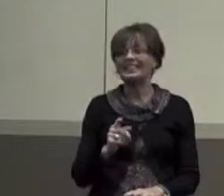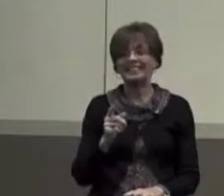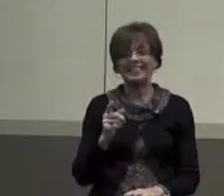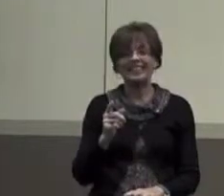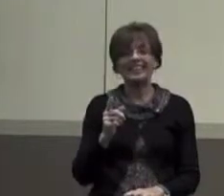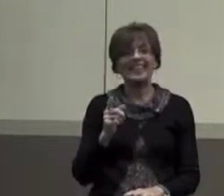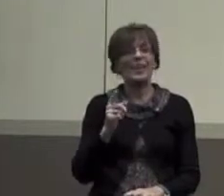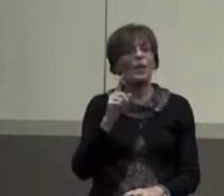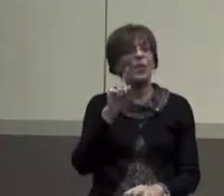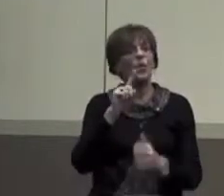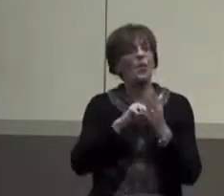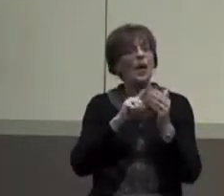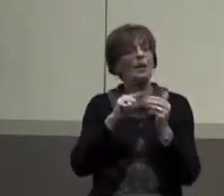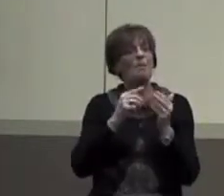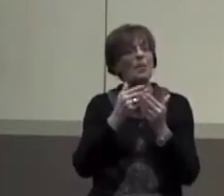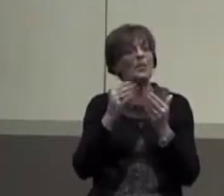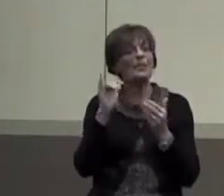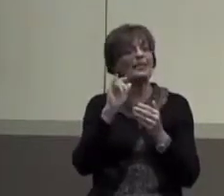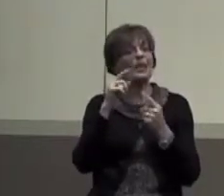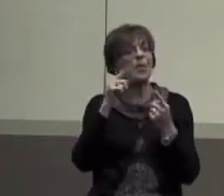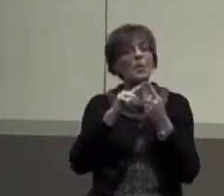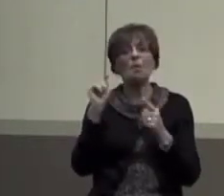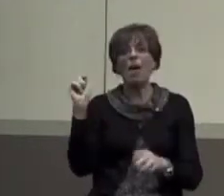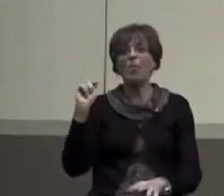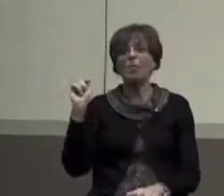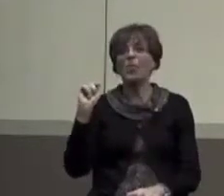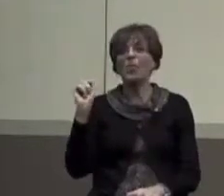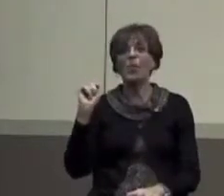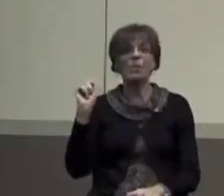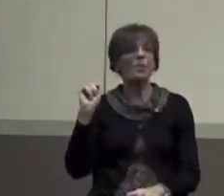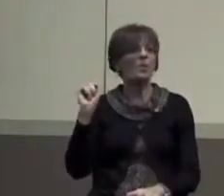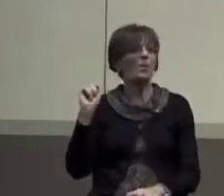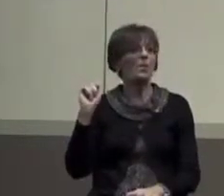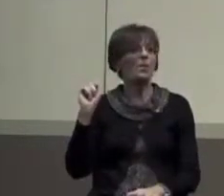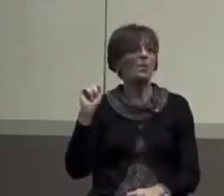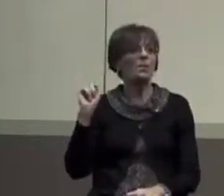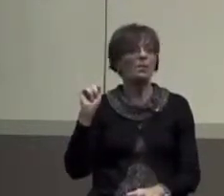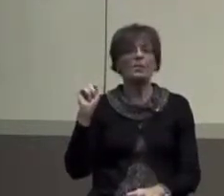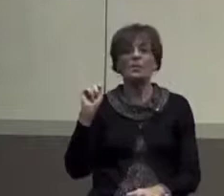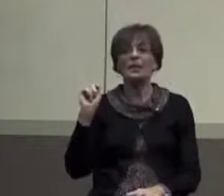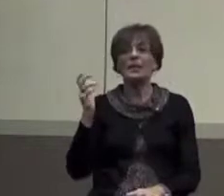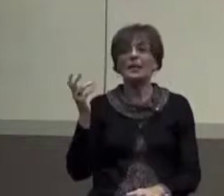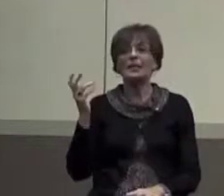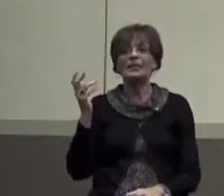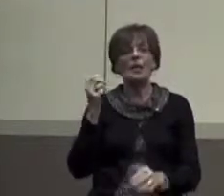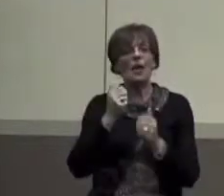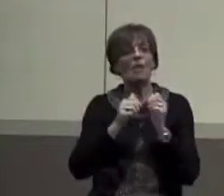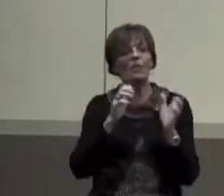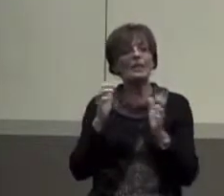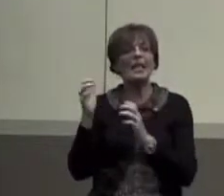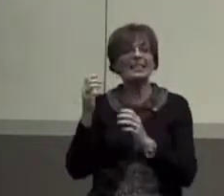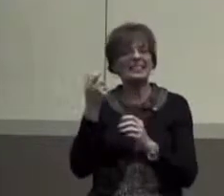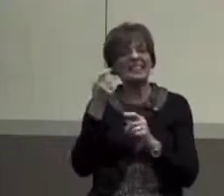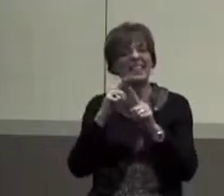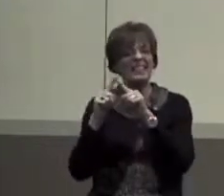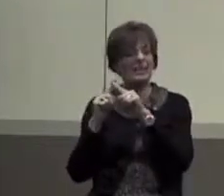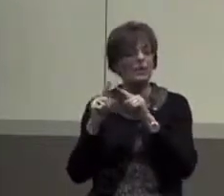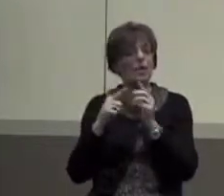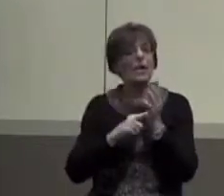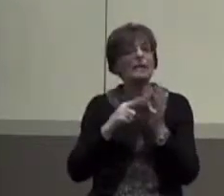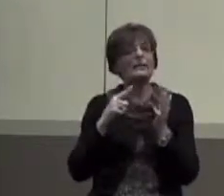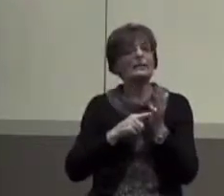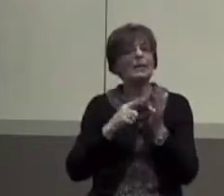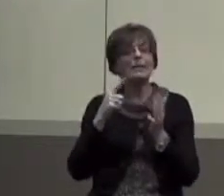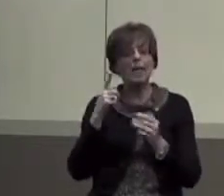What about things like going to the bathroom? I mean, so every class has a little bit different. Sometimes in